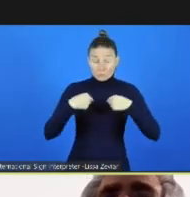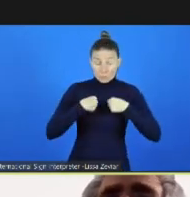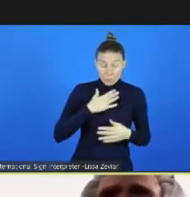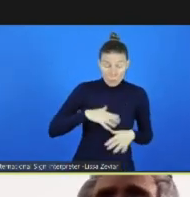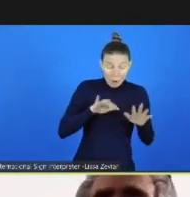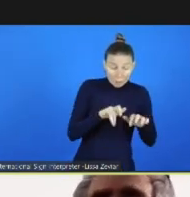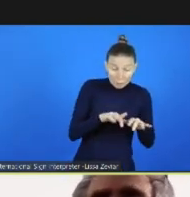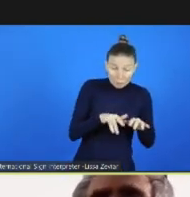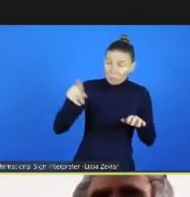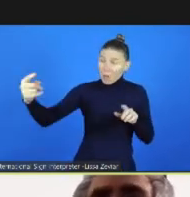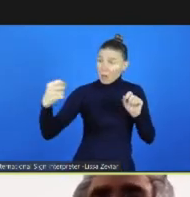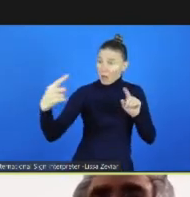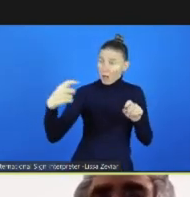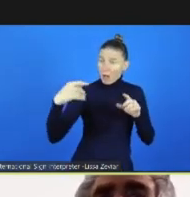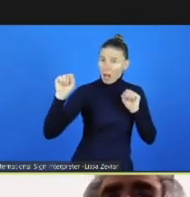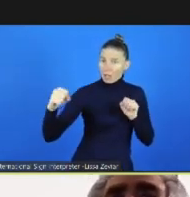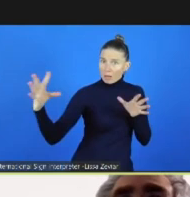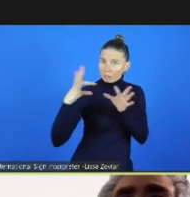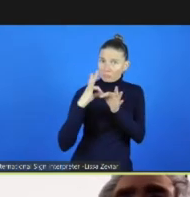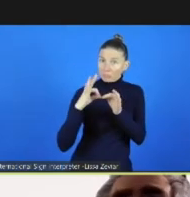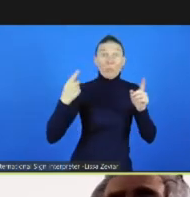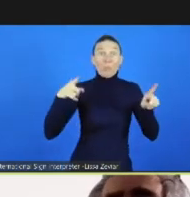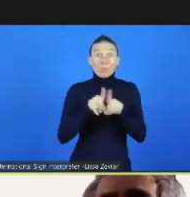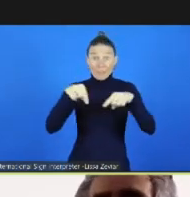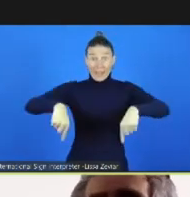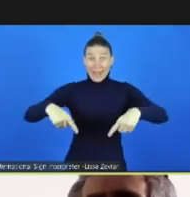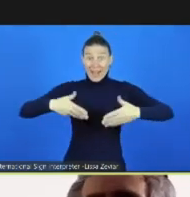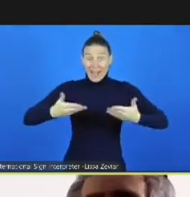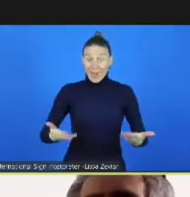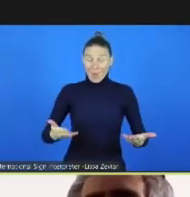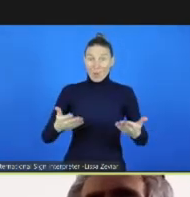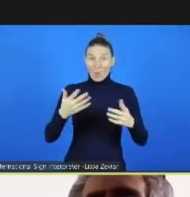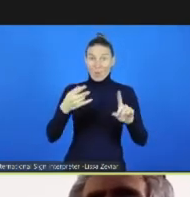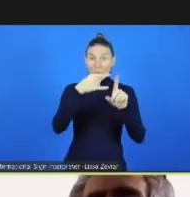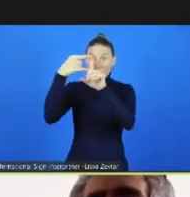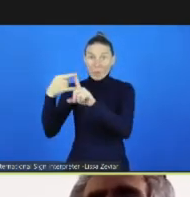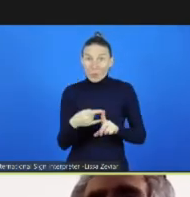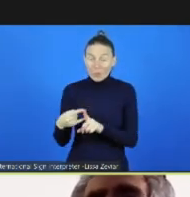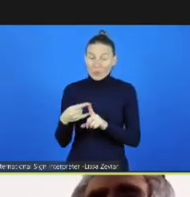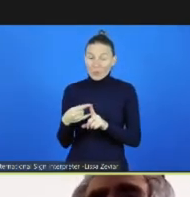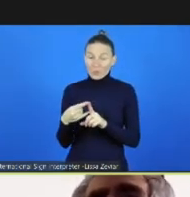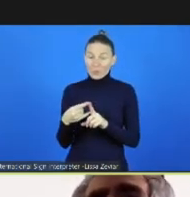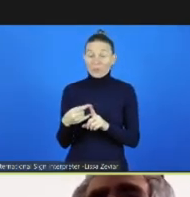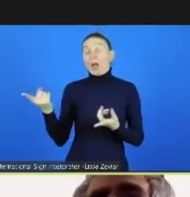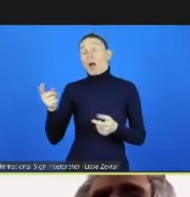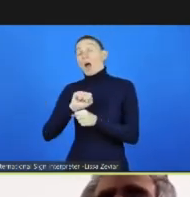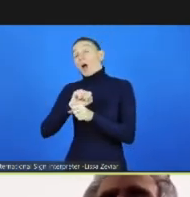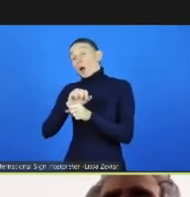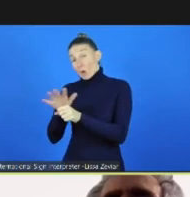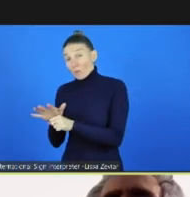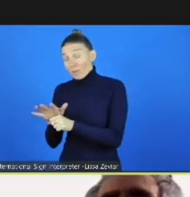the very thing we're doing now. And indeed, COVID, if it's brought anything, has made